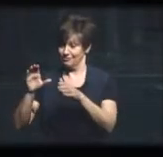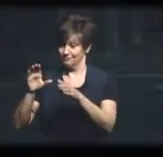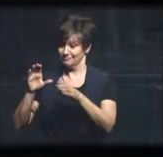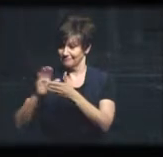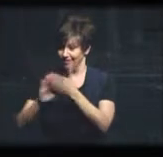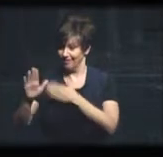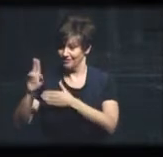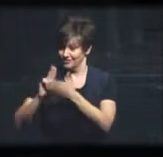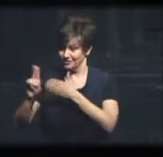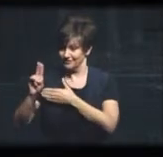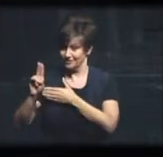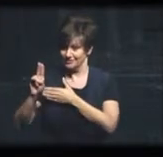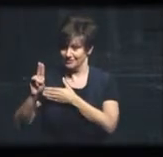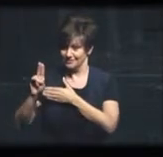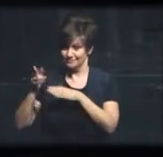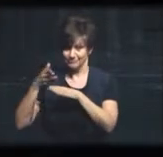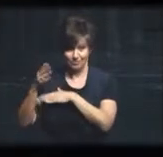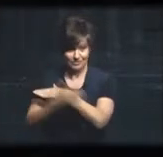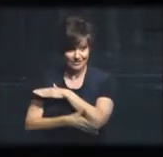around the country.